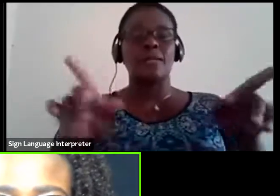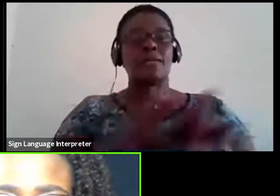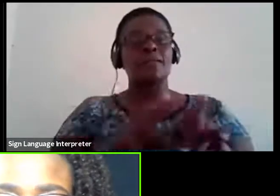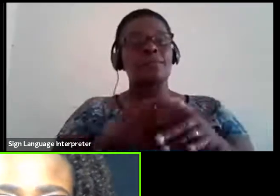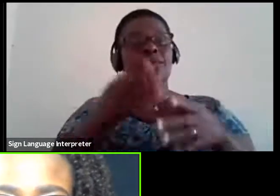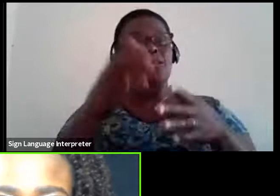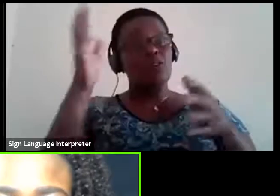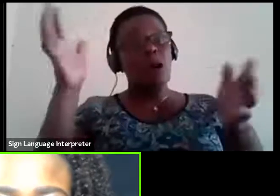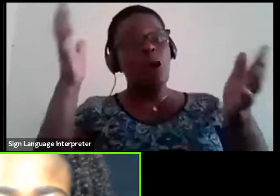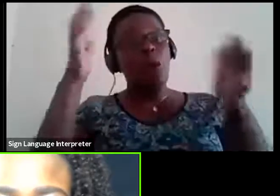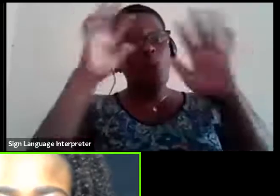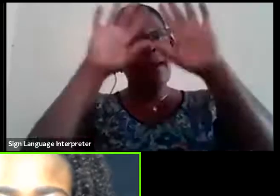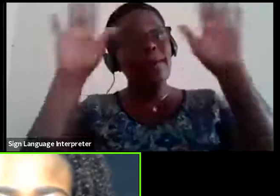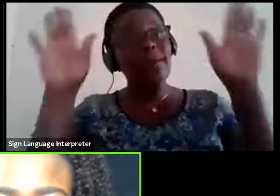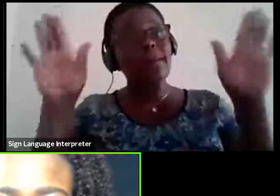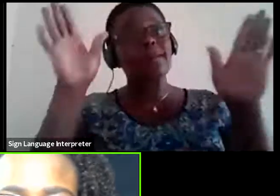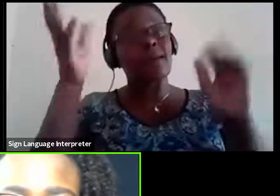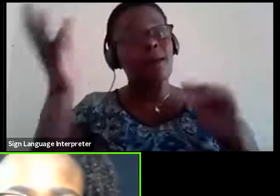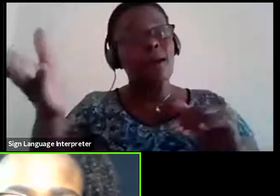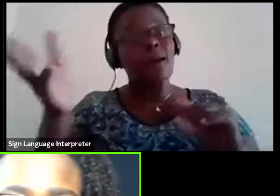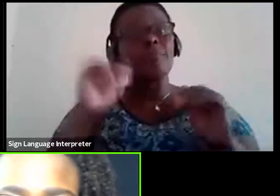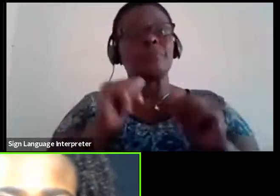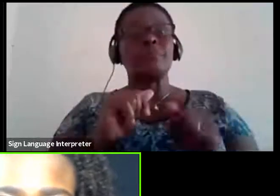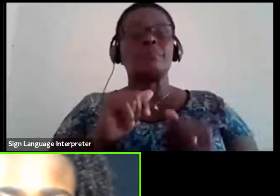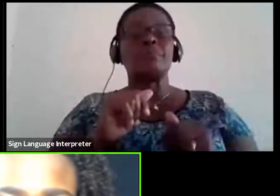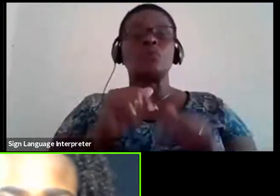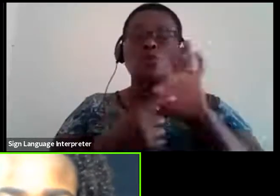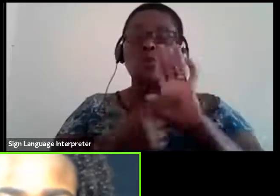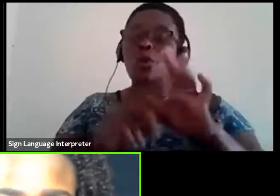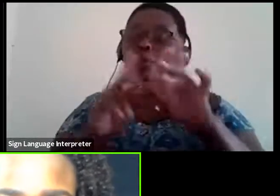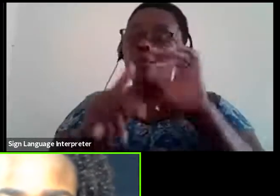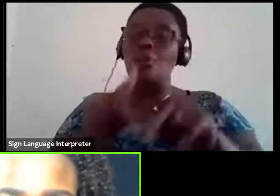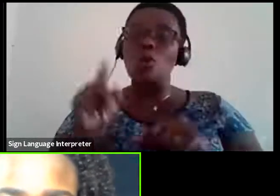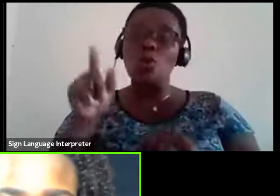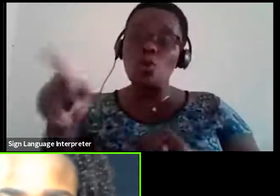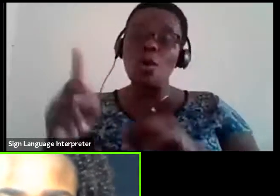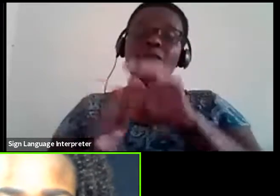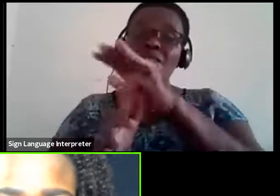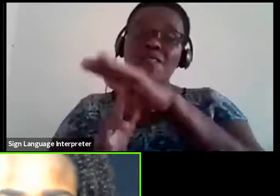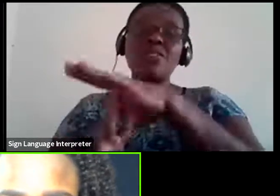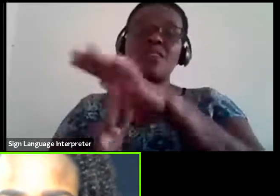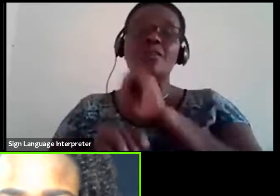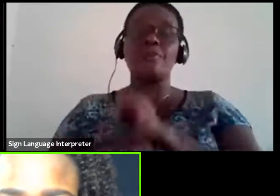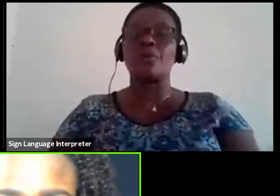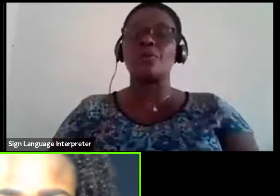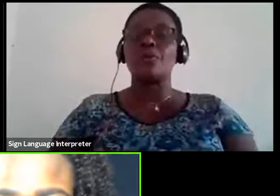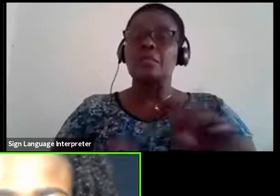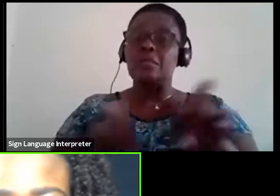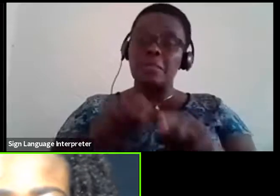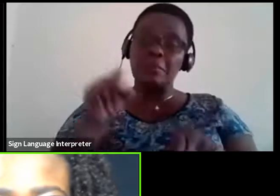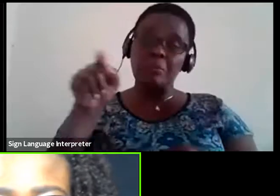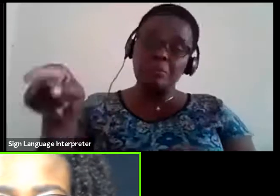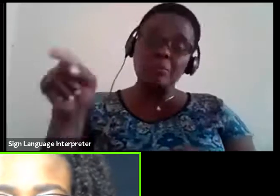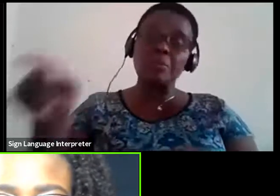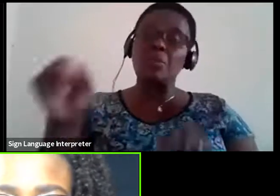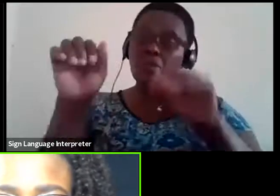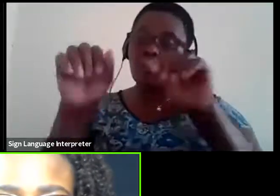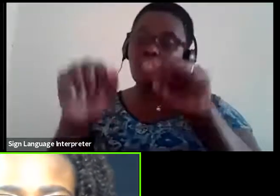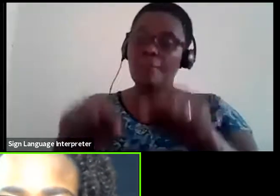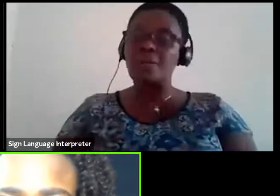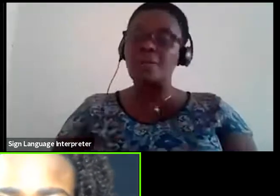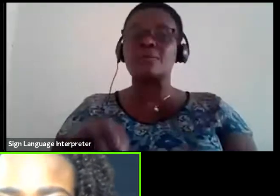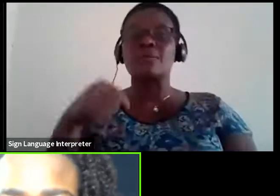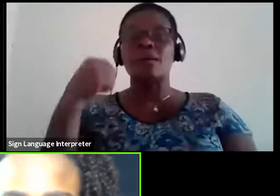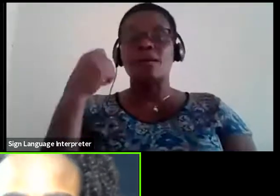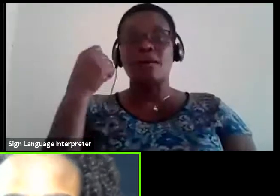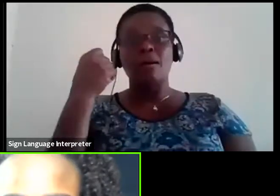where we empower users in a way that they can avoid any challenges that they may face or encounter as they use, your platform, but